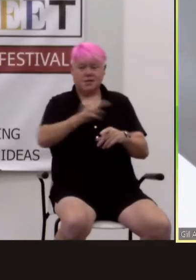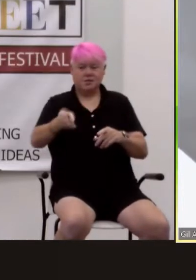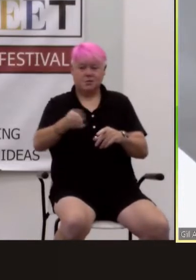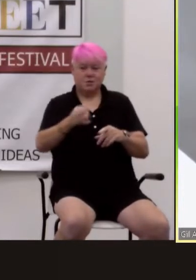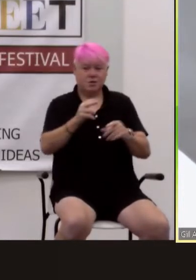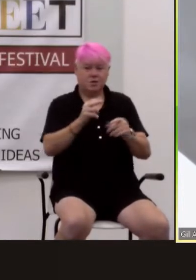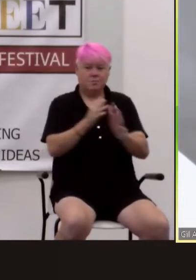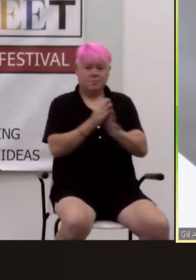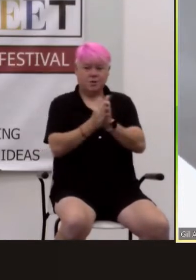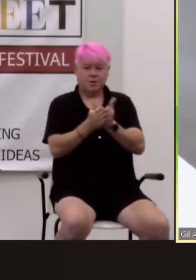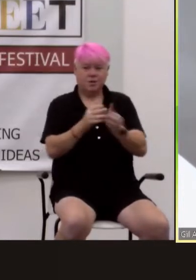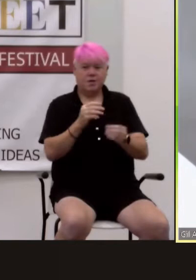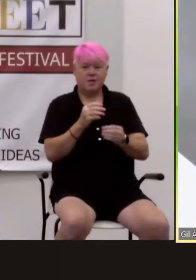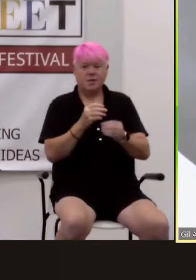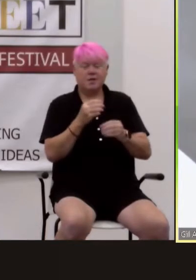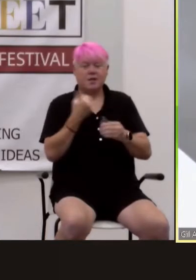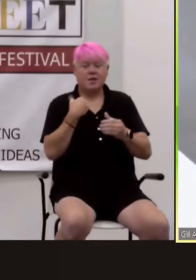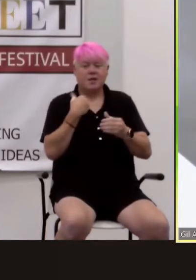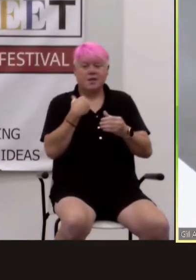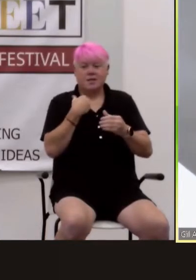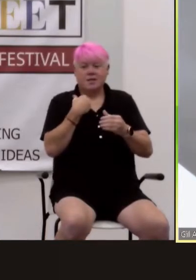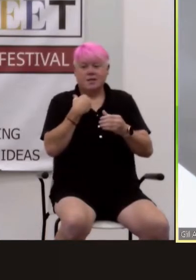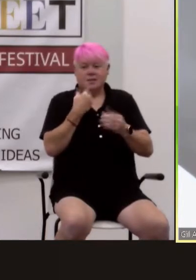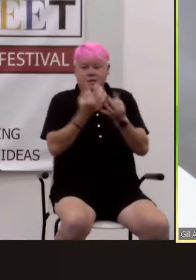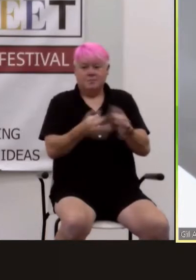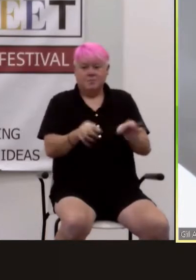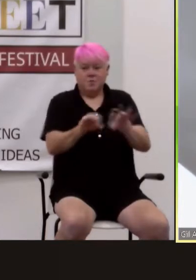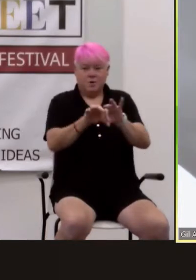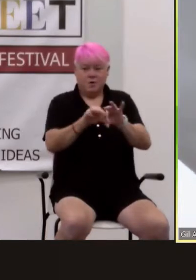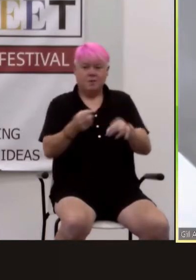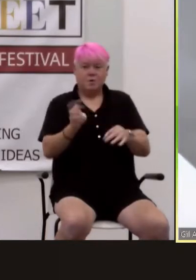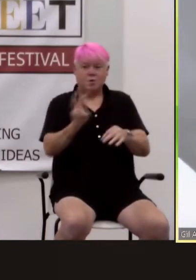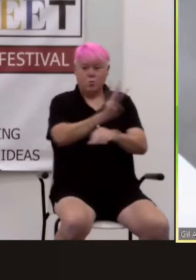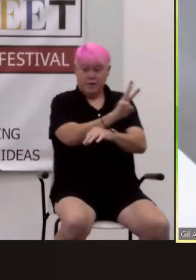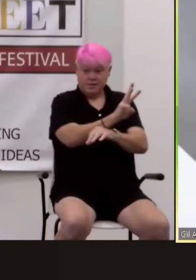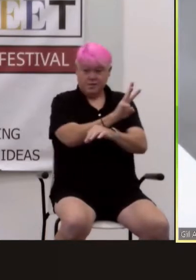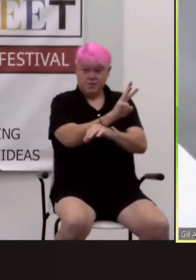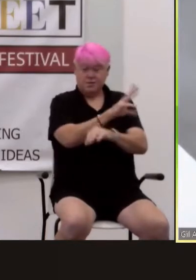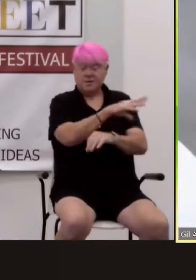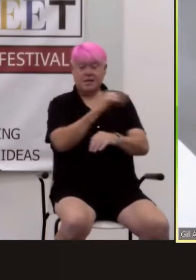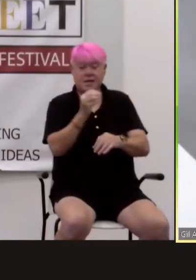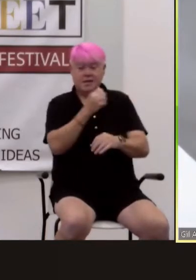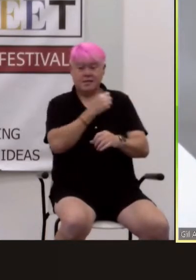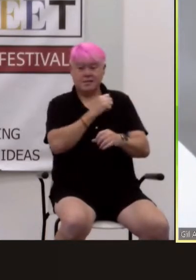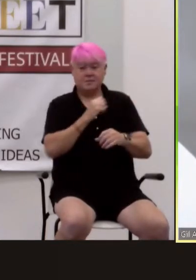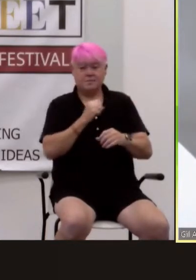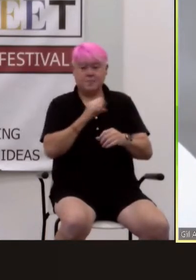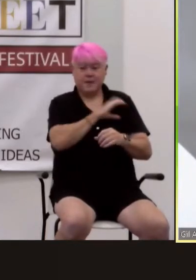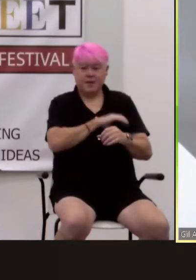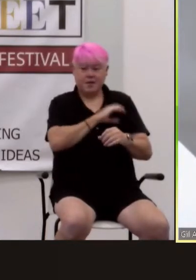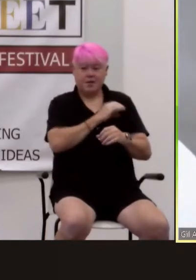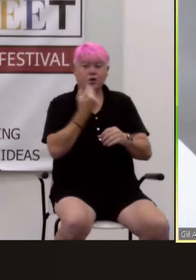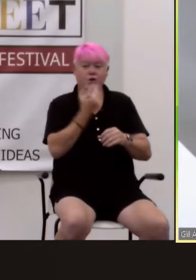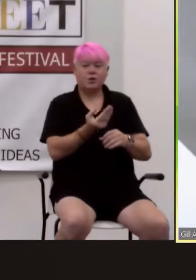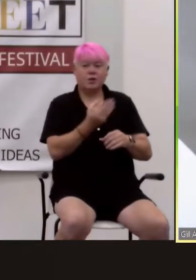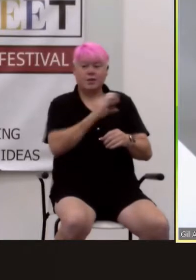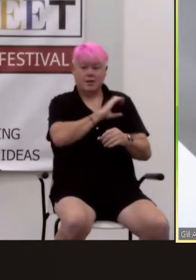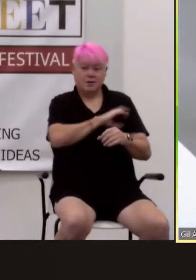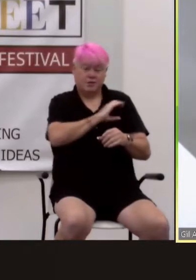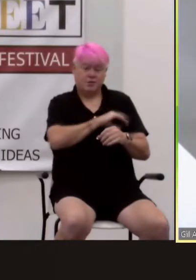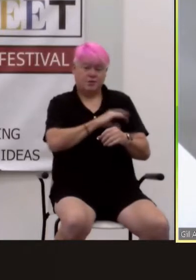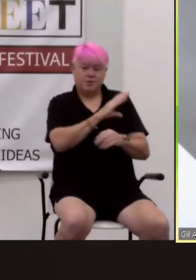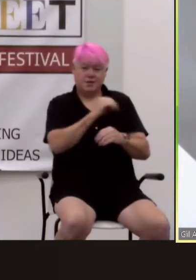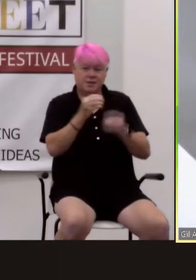from the epic tradition of the literary Western, brimming with a cast of unforgettable characters, touched with humor and